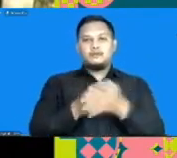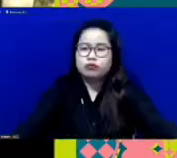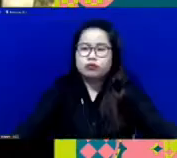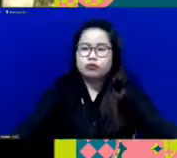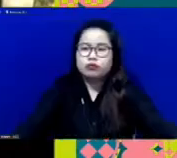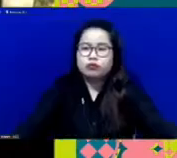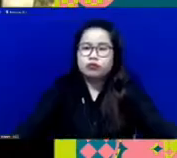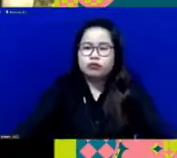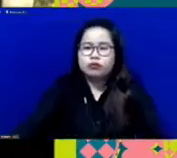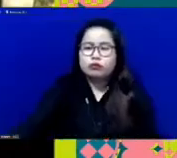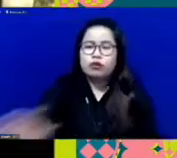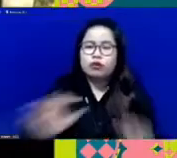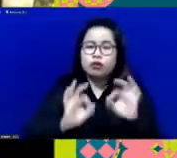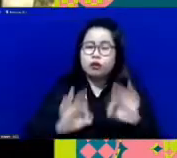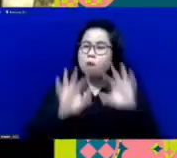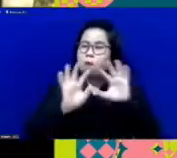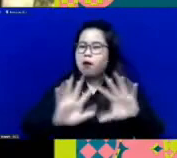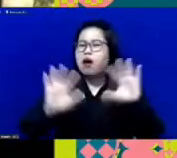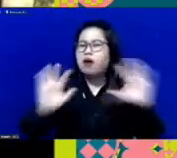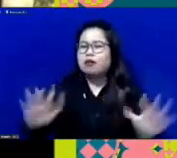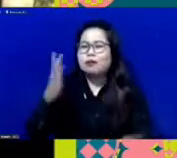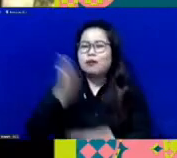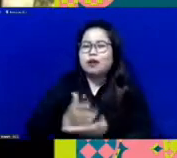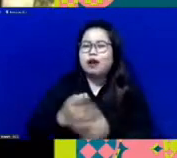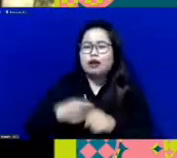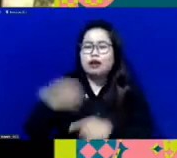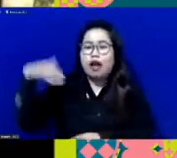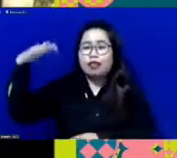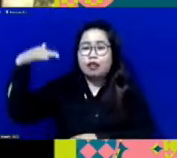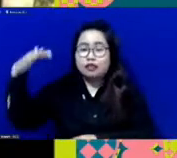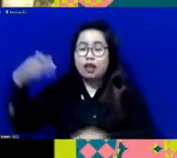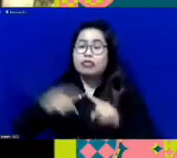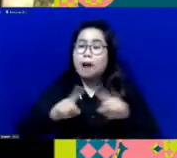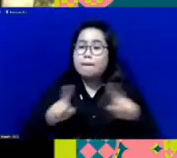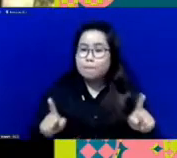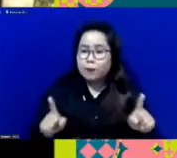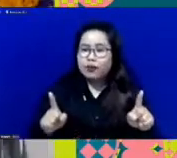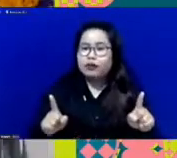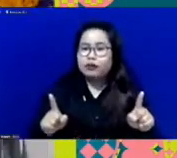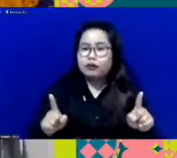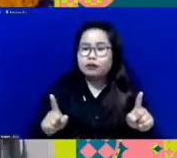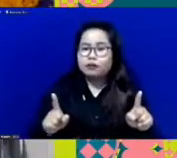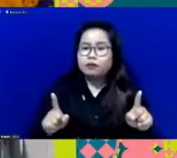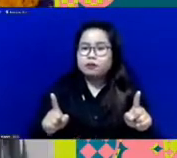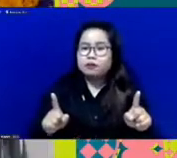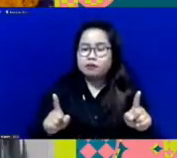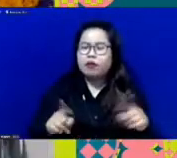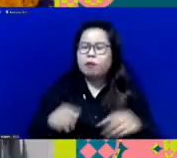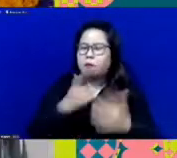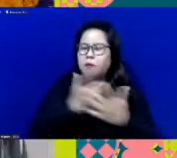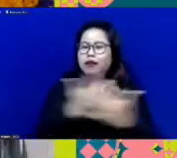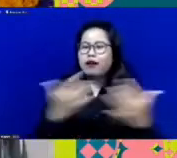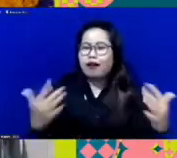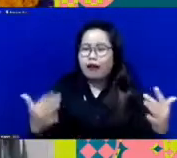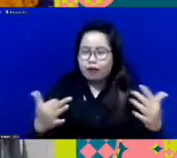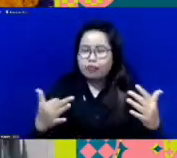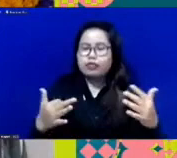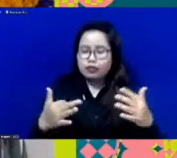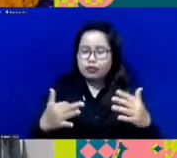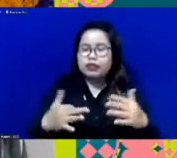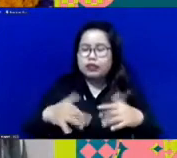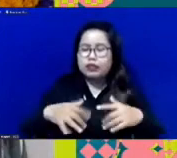grassrooted and informed by the practitioners from the field, the school principals, the school